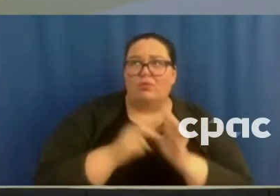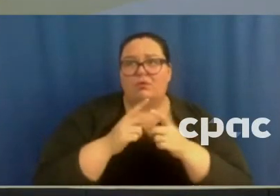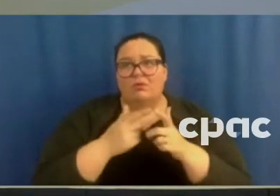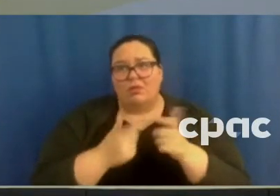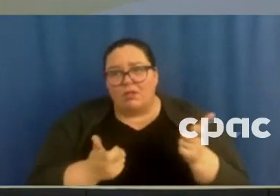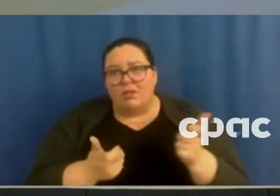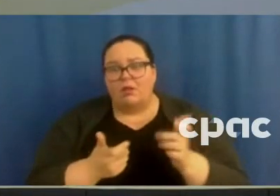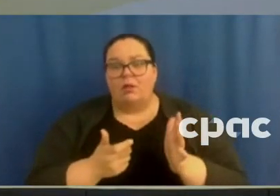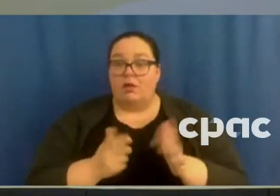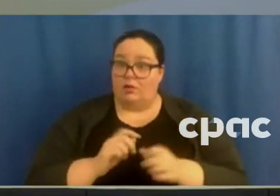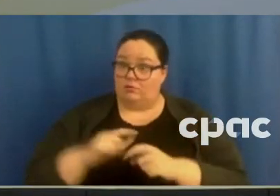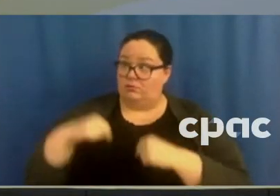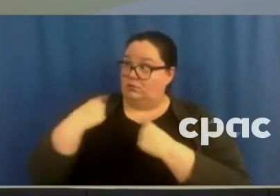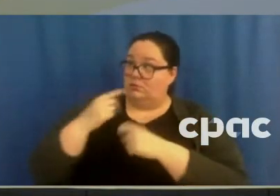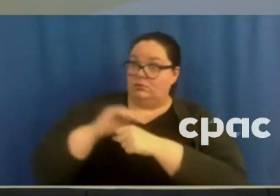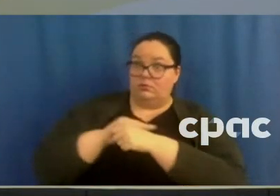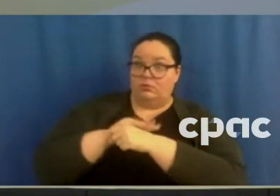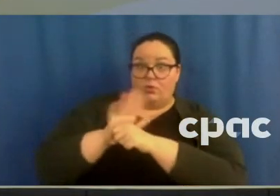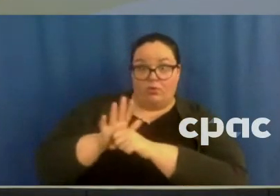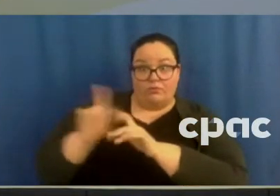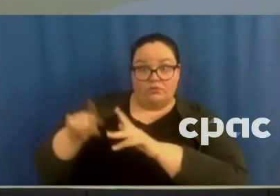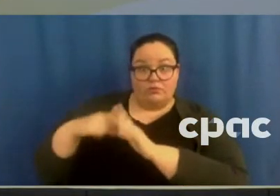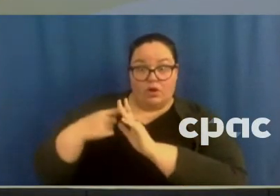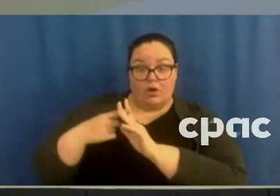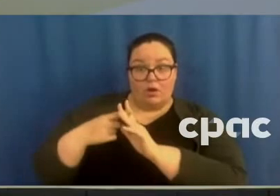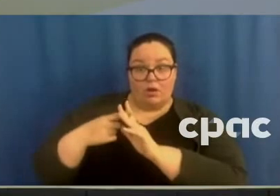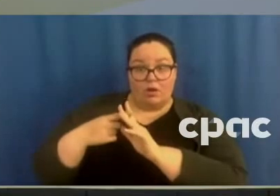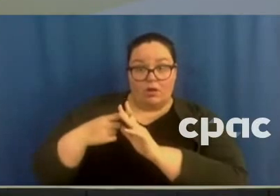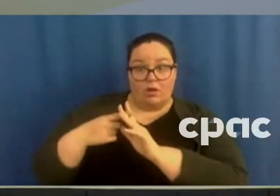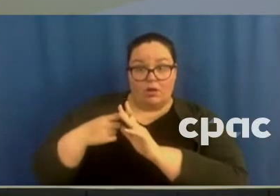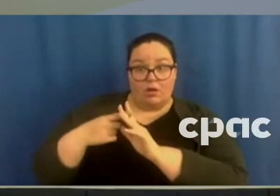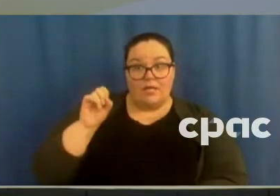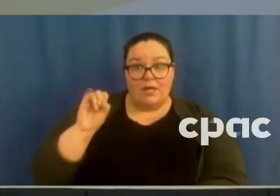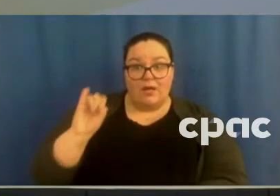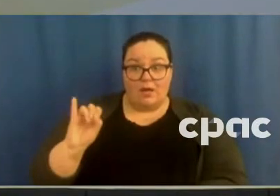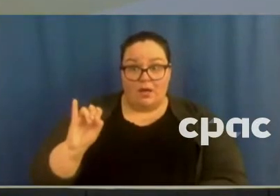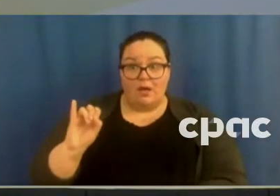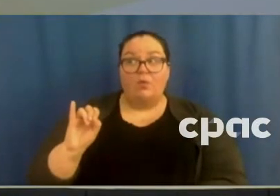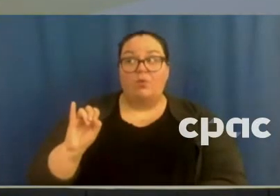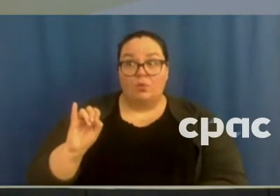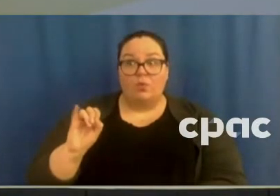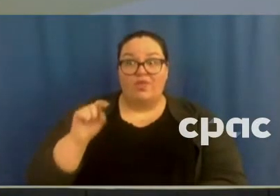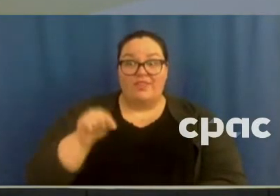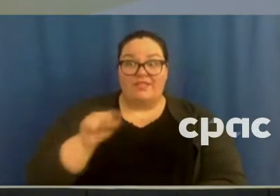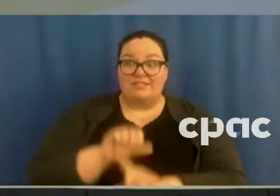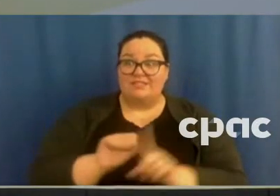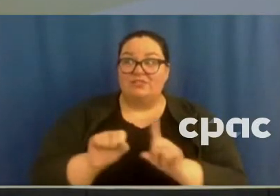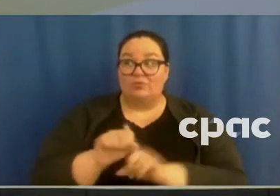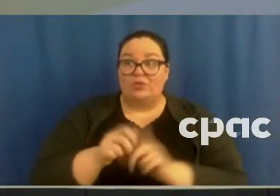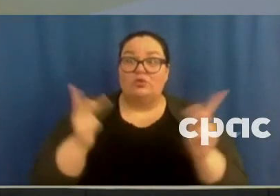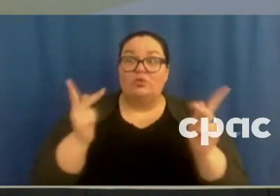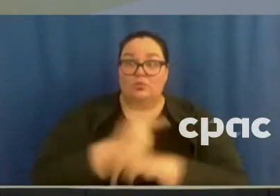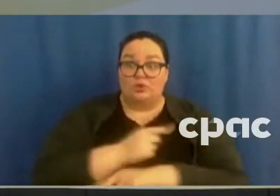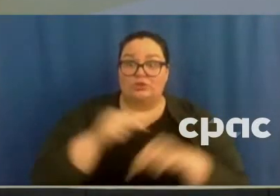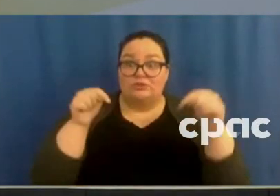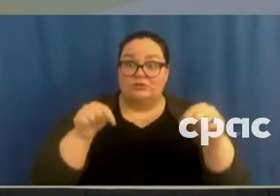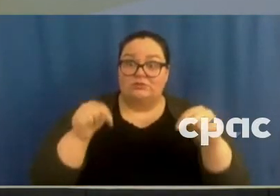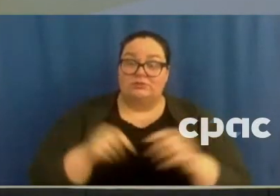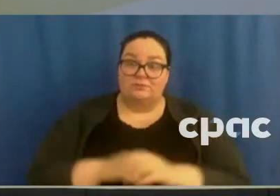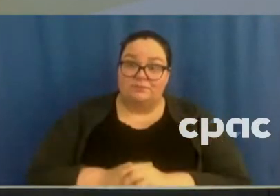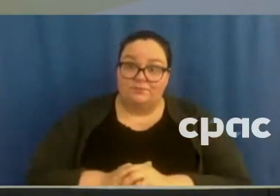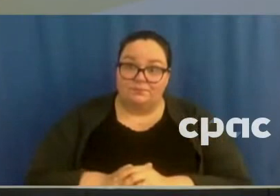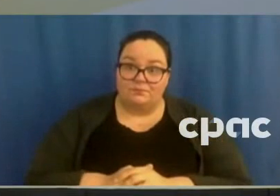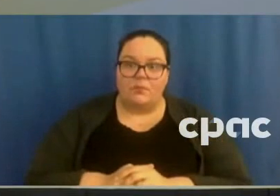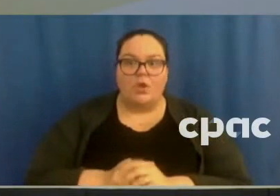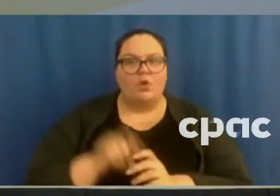never been a time where islanders have been more at risk of suffering serious consequences of COVID-19. Now, more than ever, we need to